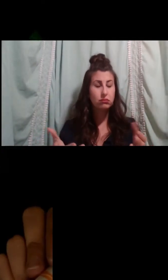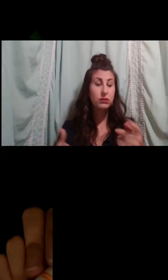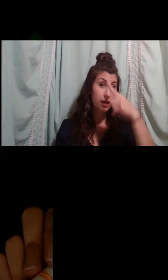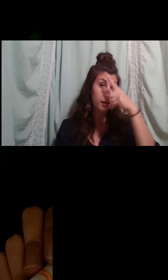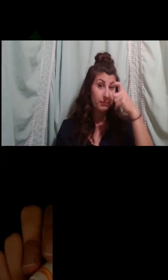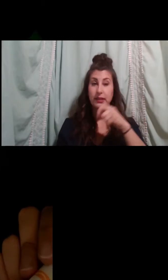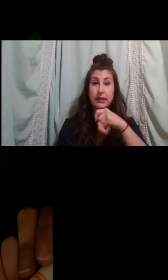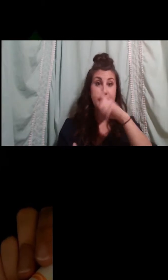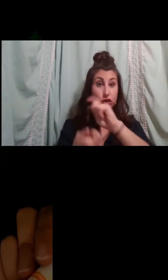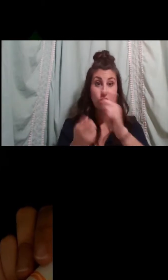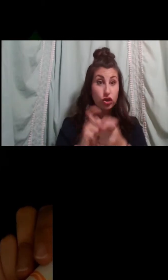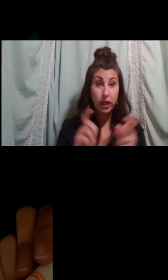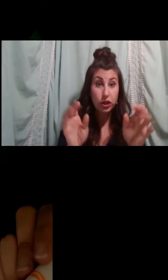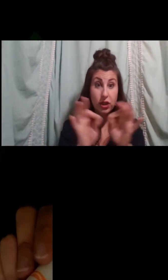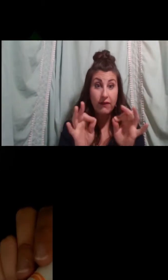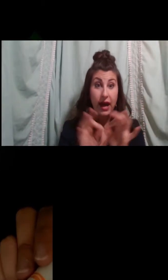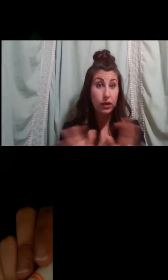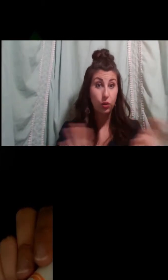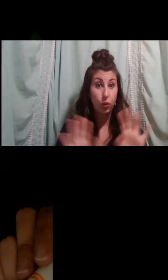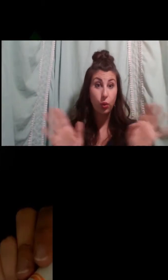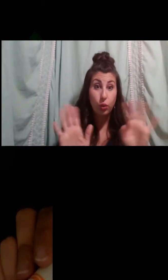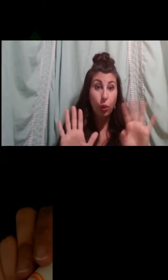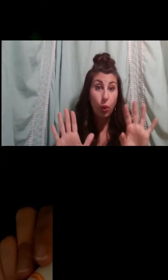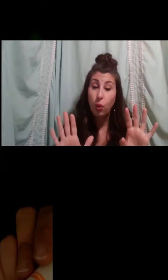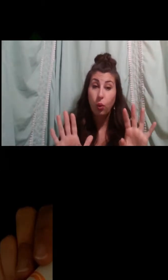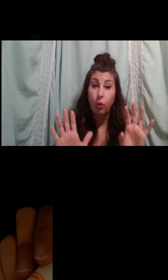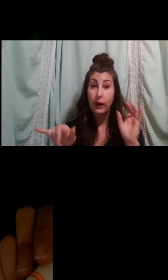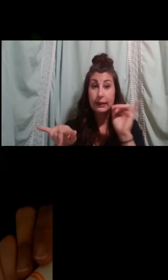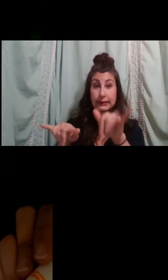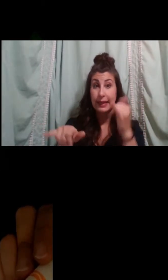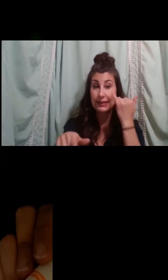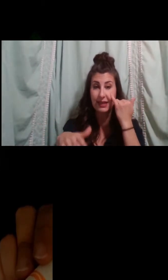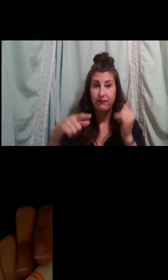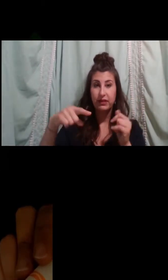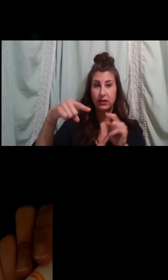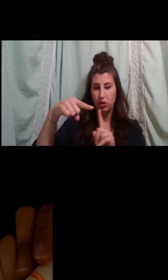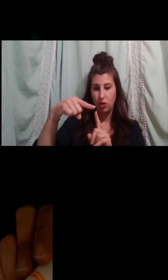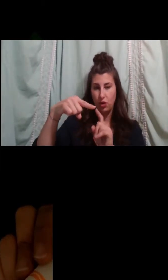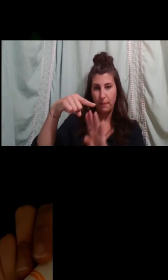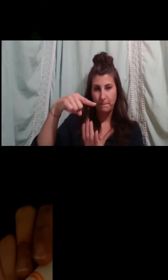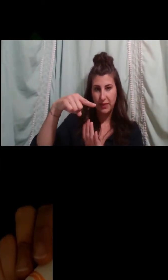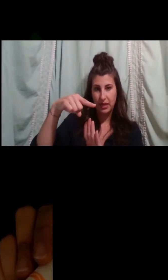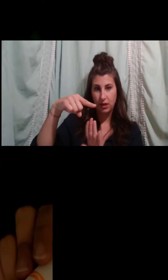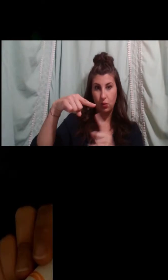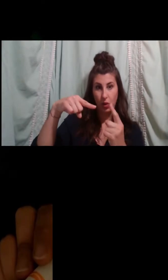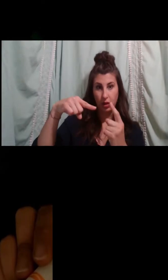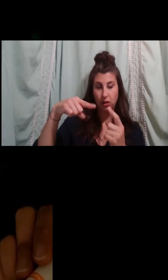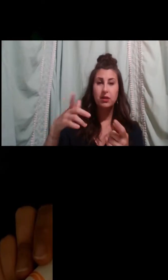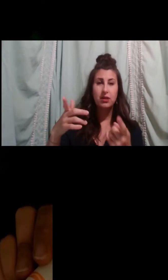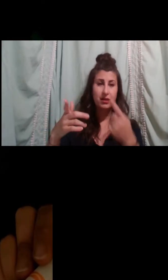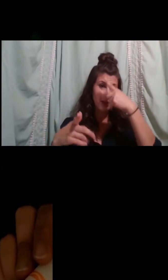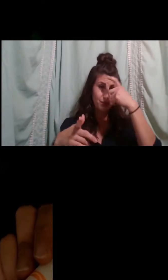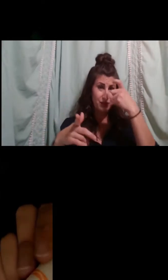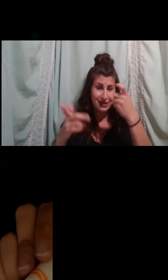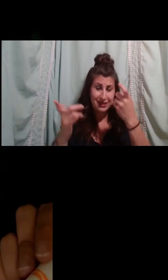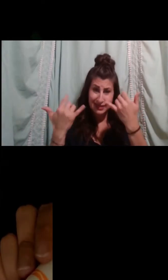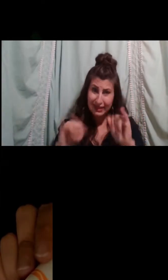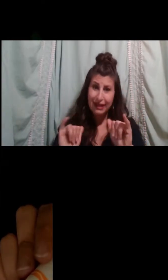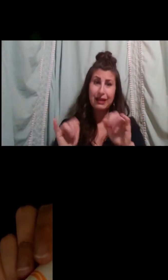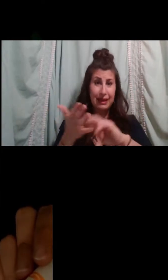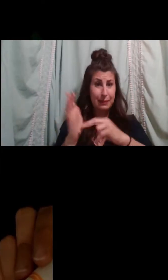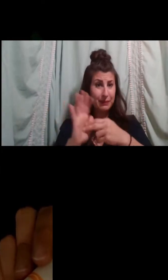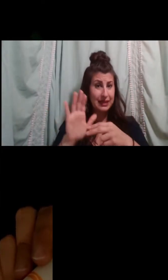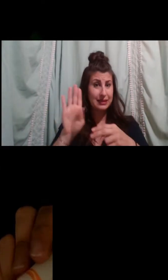this. Okay, because it doesn't change that value of b to the negative 1st power if it's over 1, because it will still be b to the negative